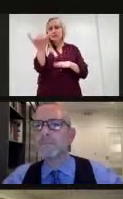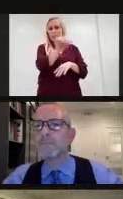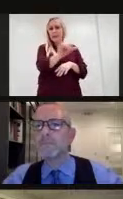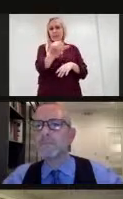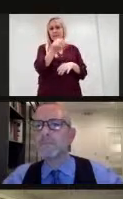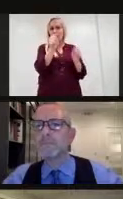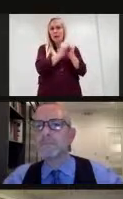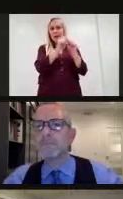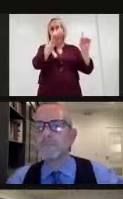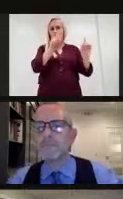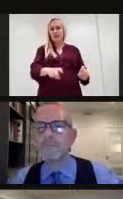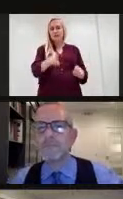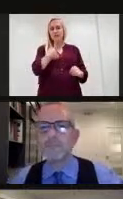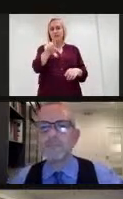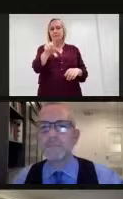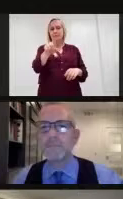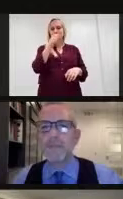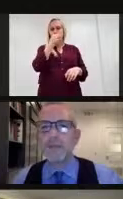surveys?